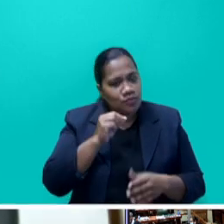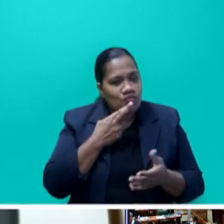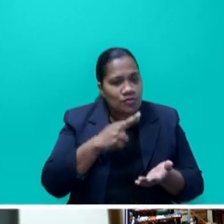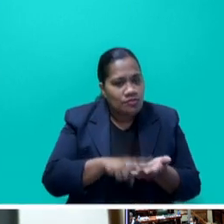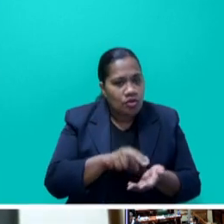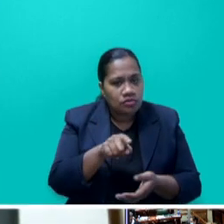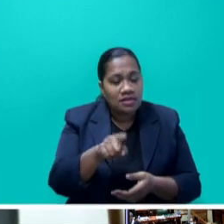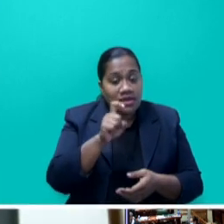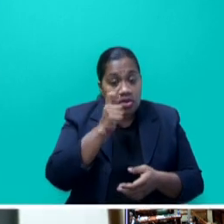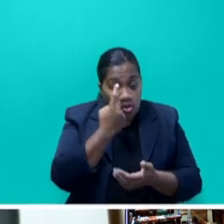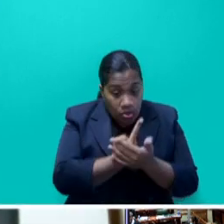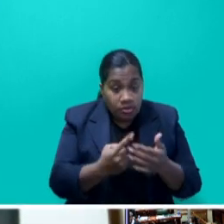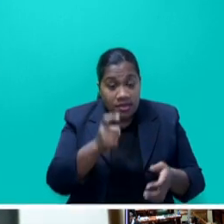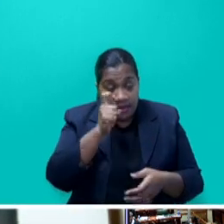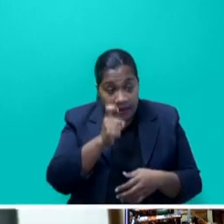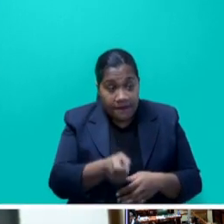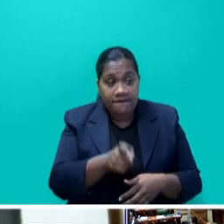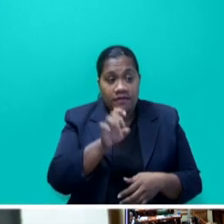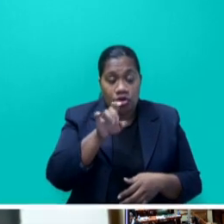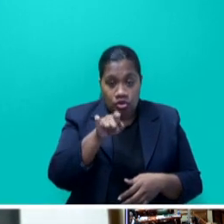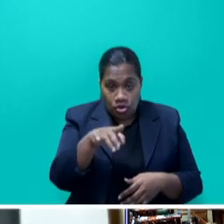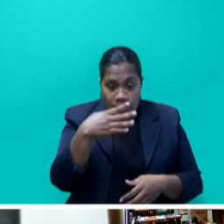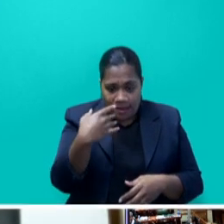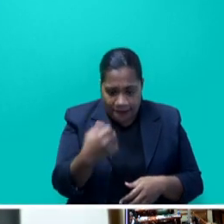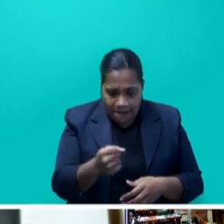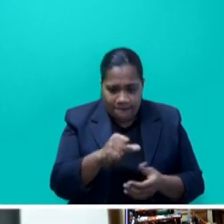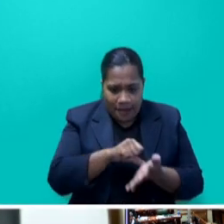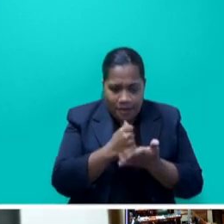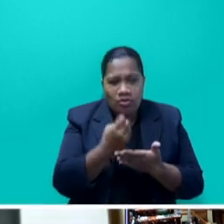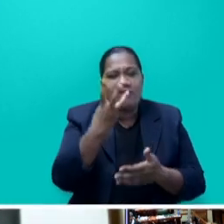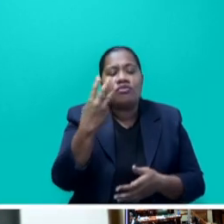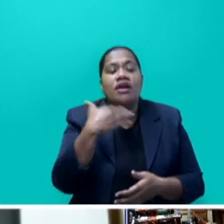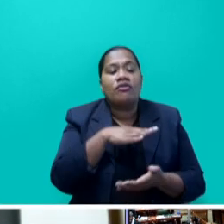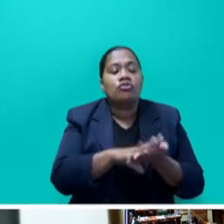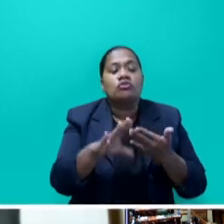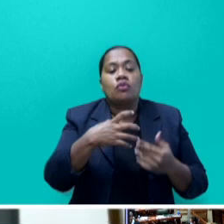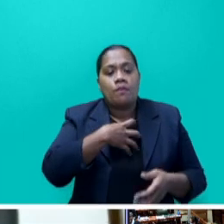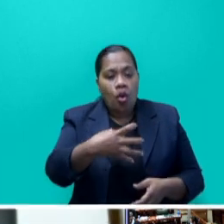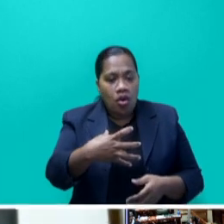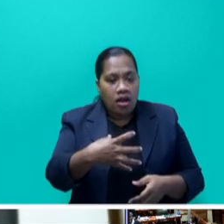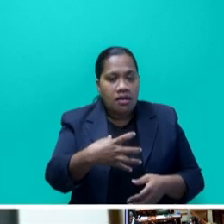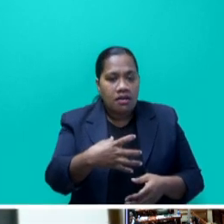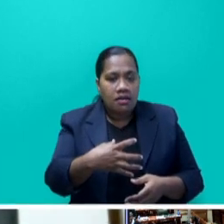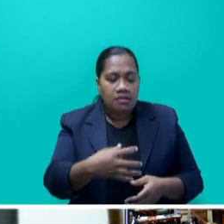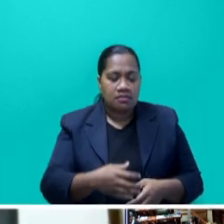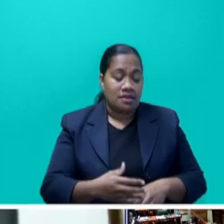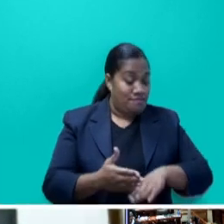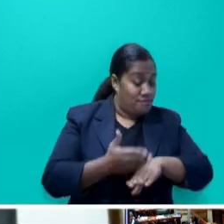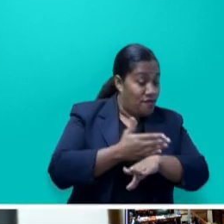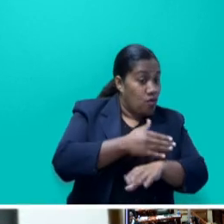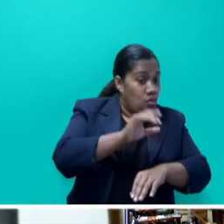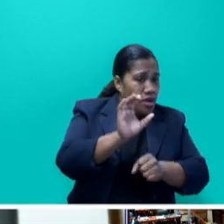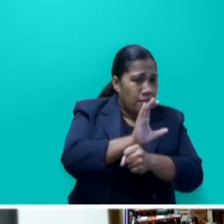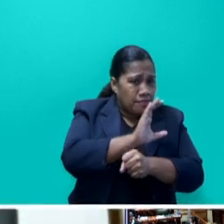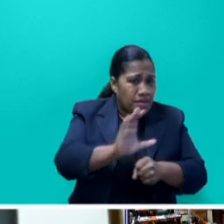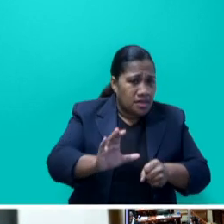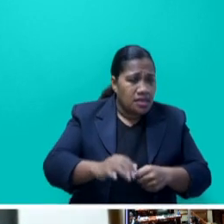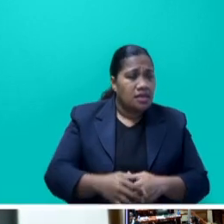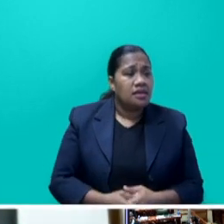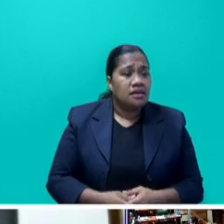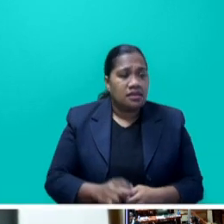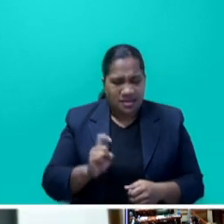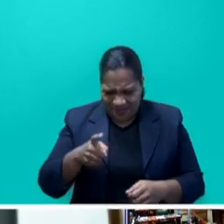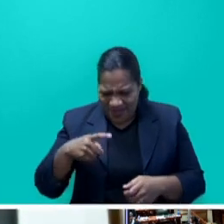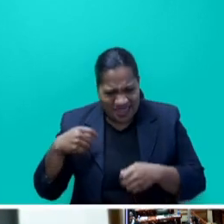an amount outstanding that's more than $300 or more. Before, companies, even though they may not have delivered something to